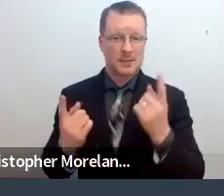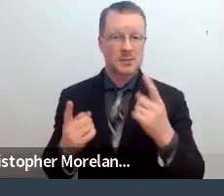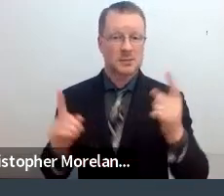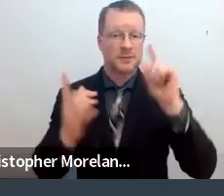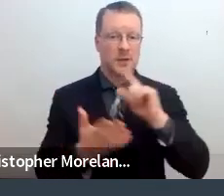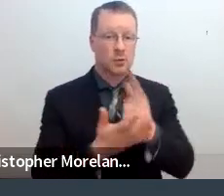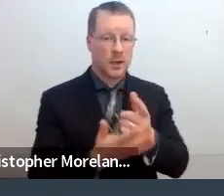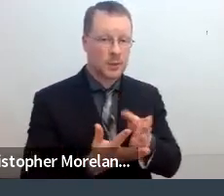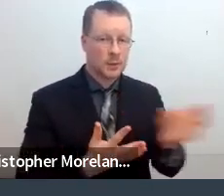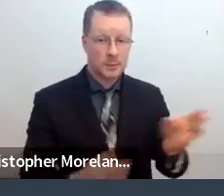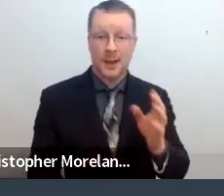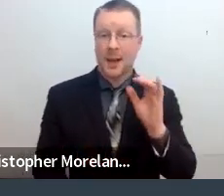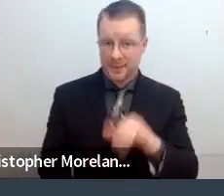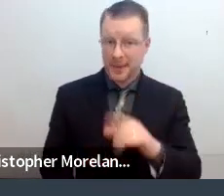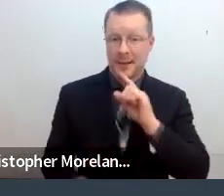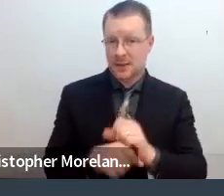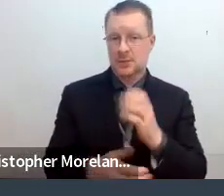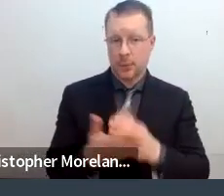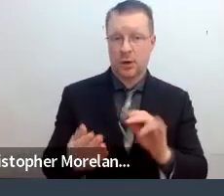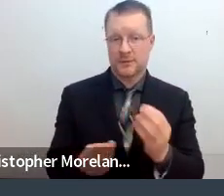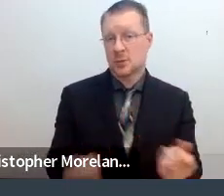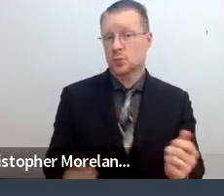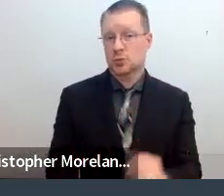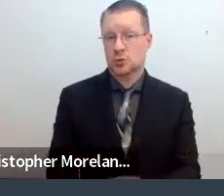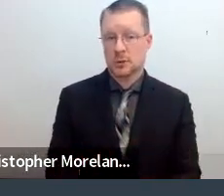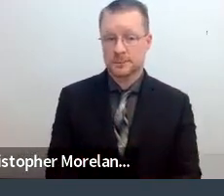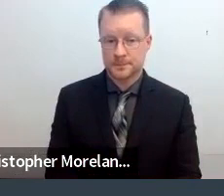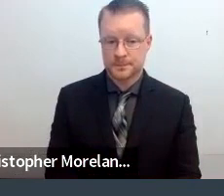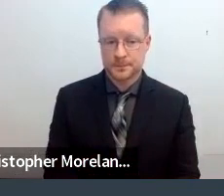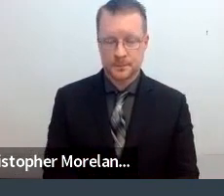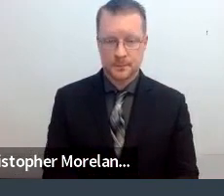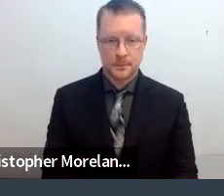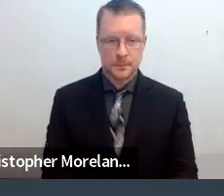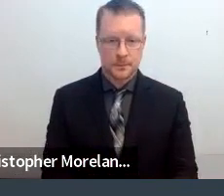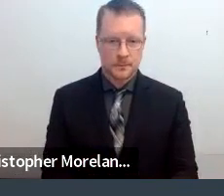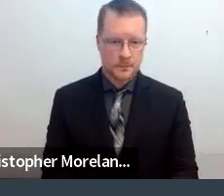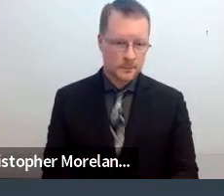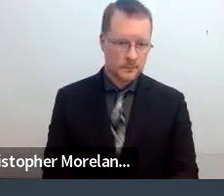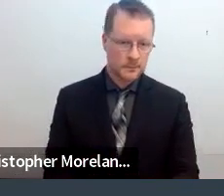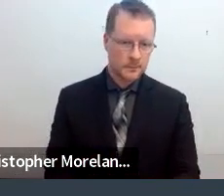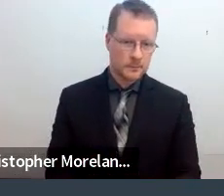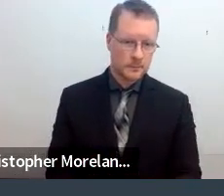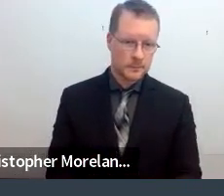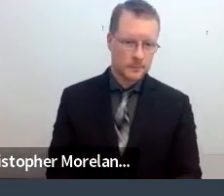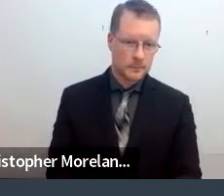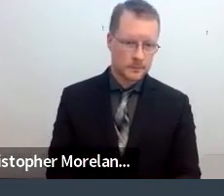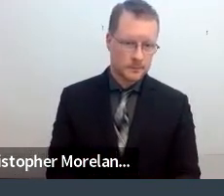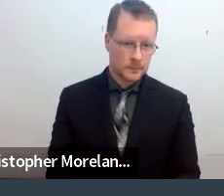into residency programs, and successfully graduating and matriculating through the